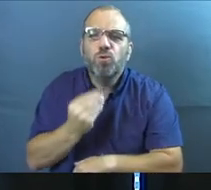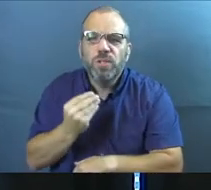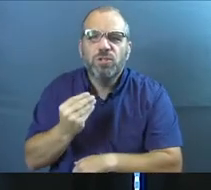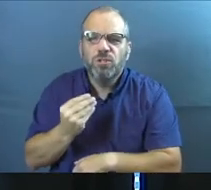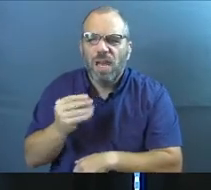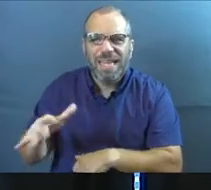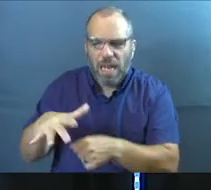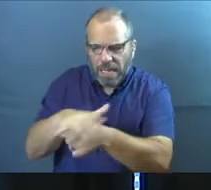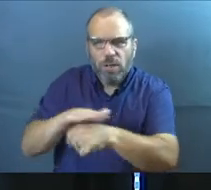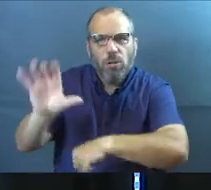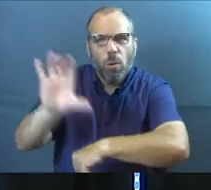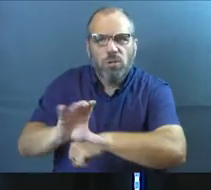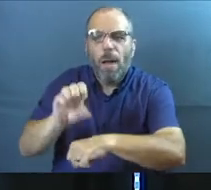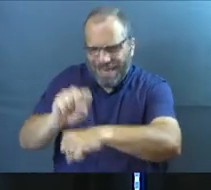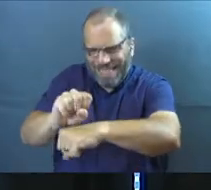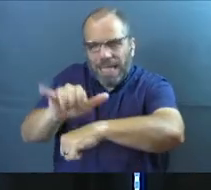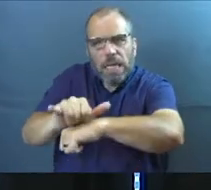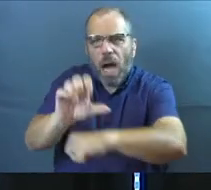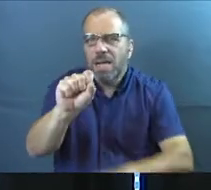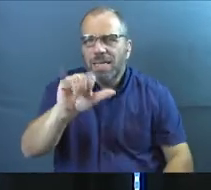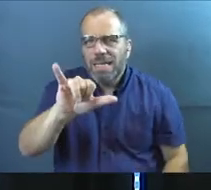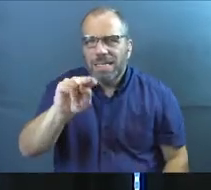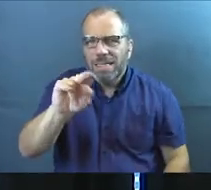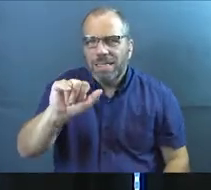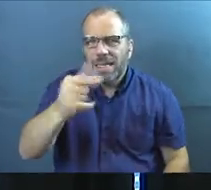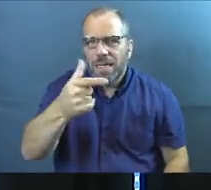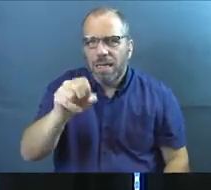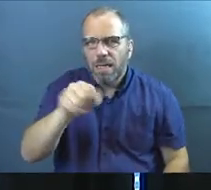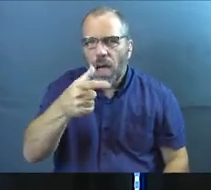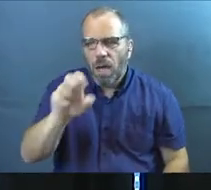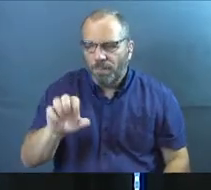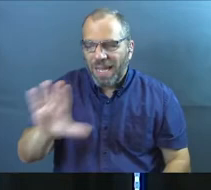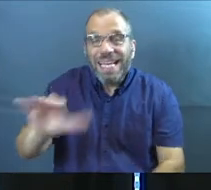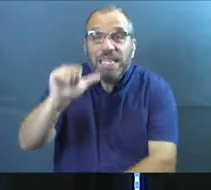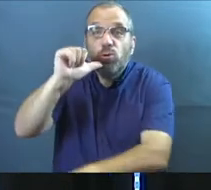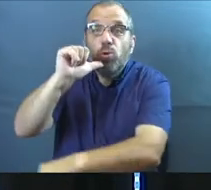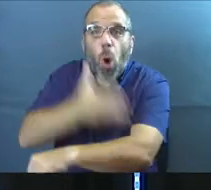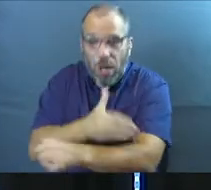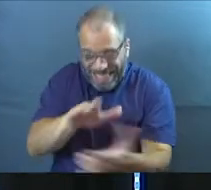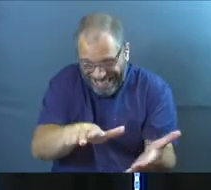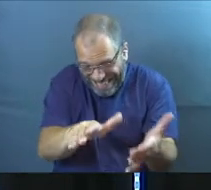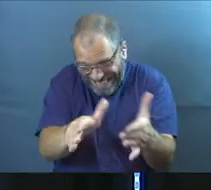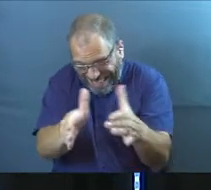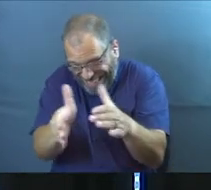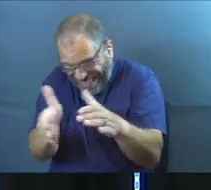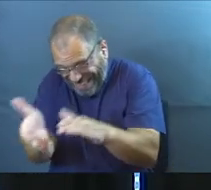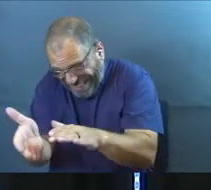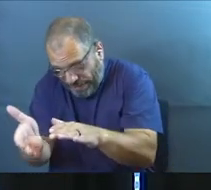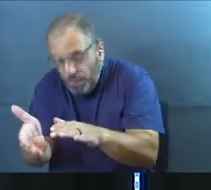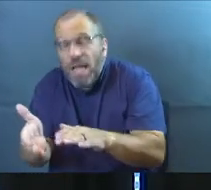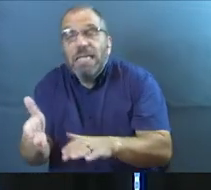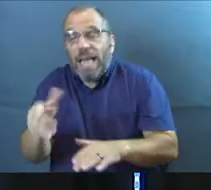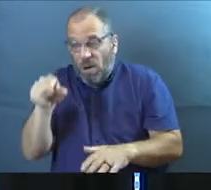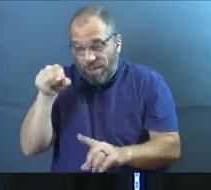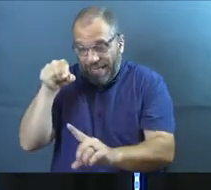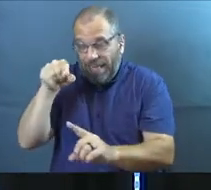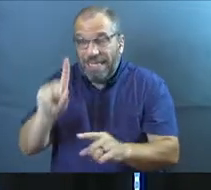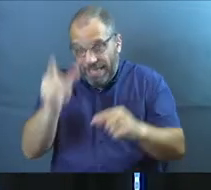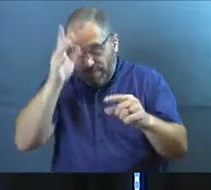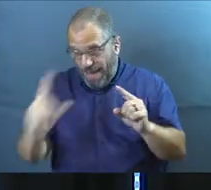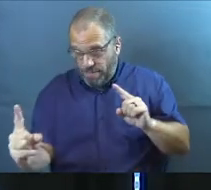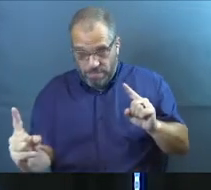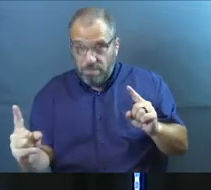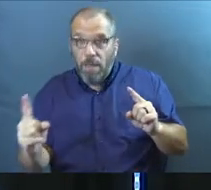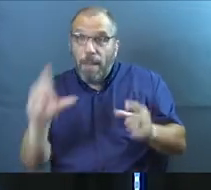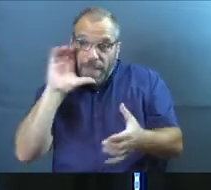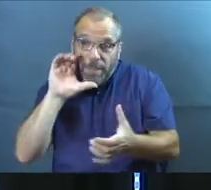kind of the local church. Jairus has a daughter who's close to death. And so they come to Jesus, and what Jairus believes is what a